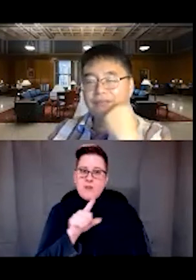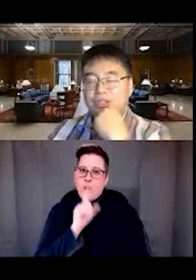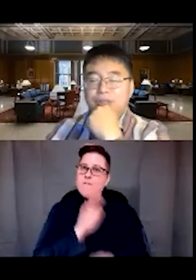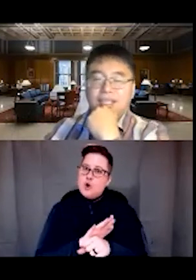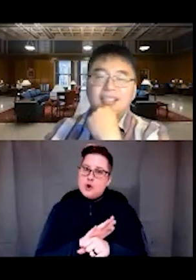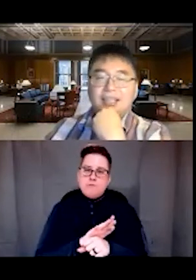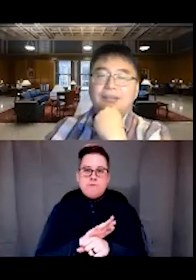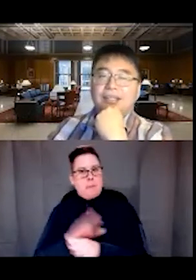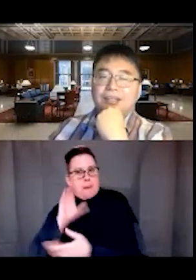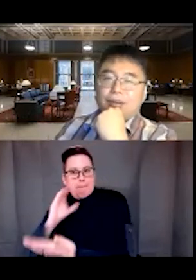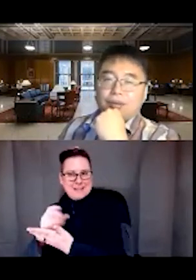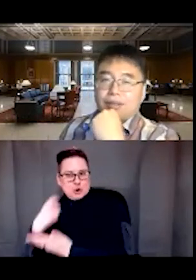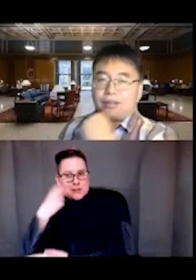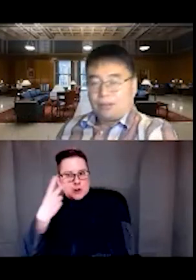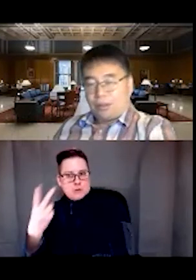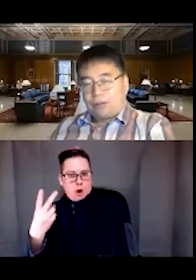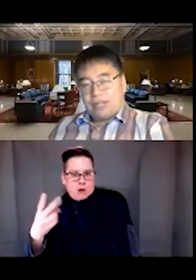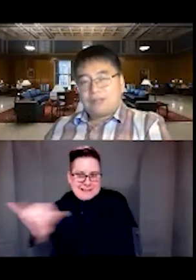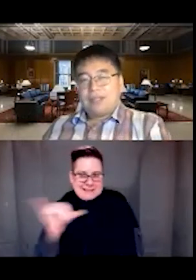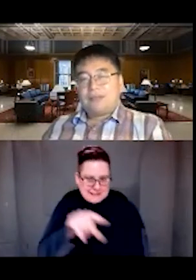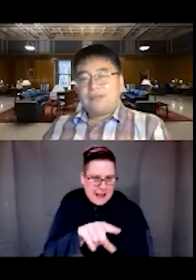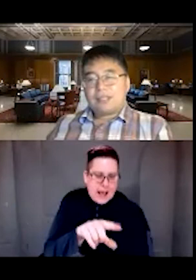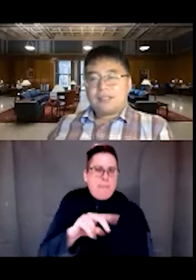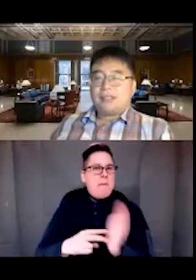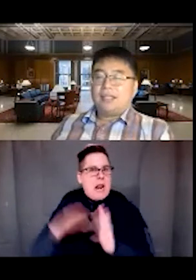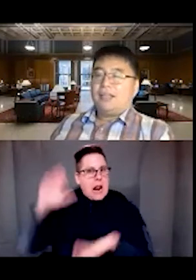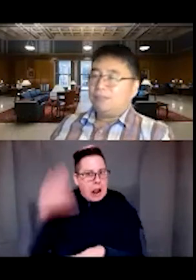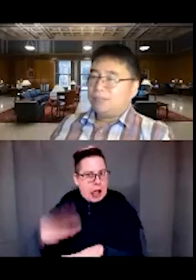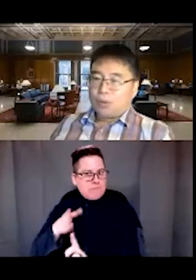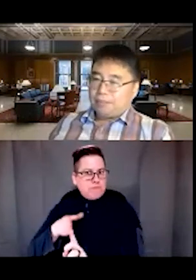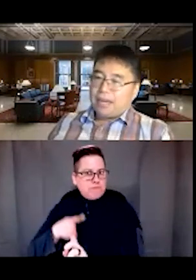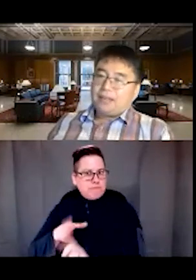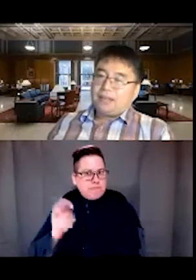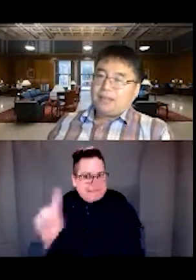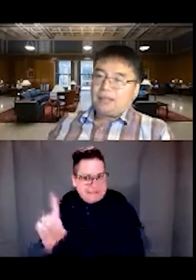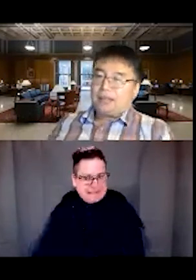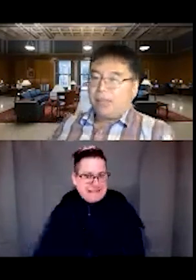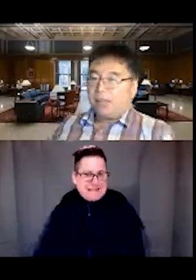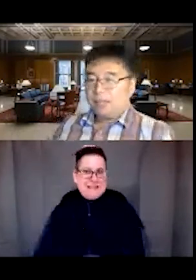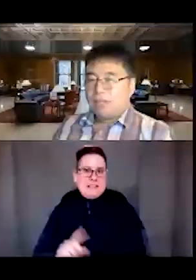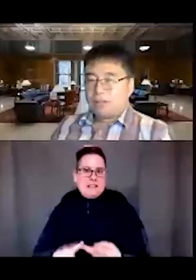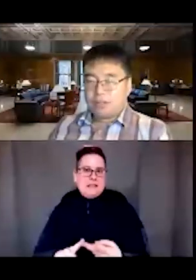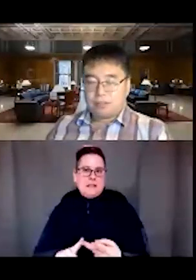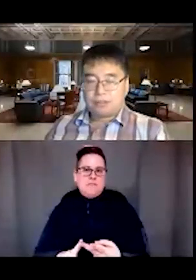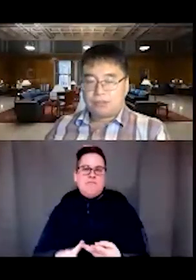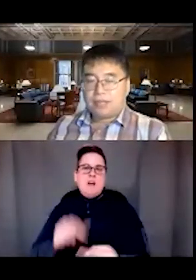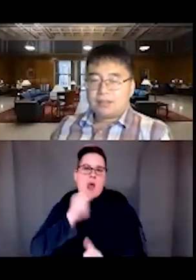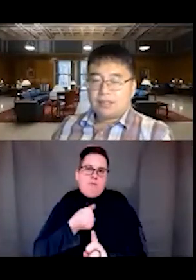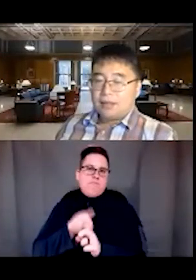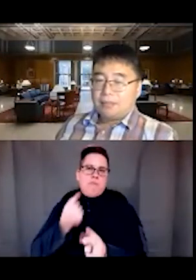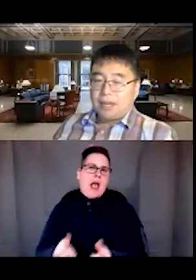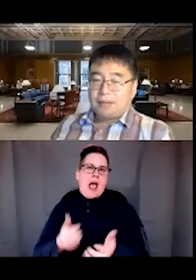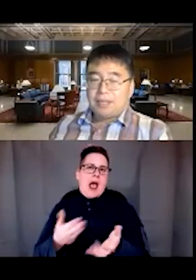saw visually, right? So there was a lower rates of ED visits, no impact in terms of the inpatient acute admission